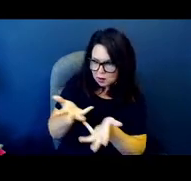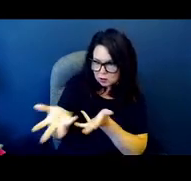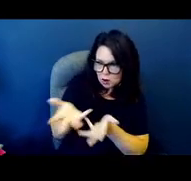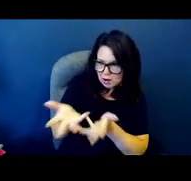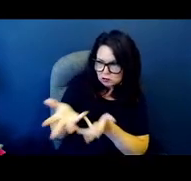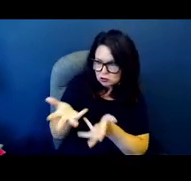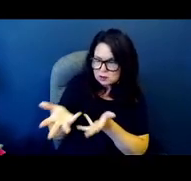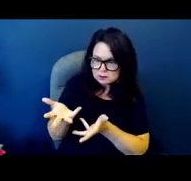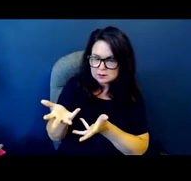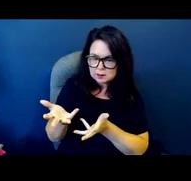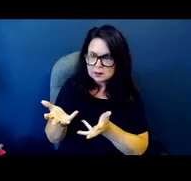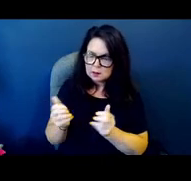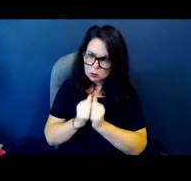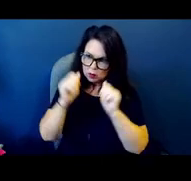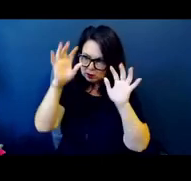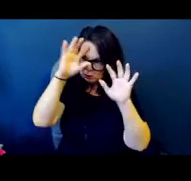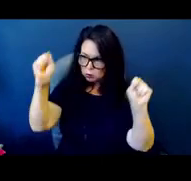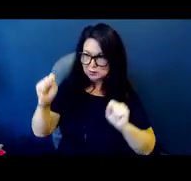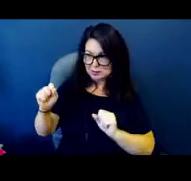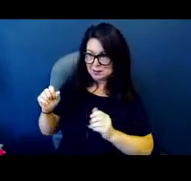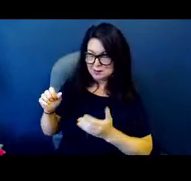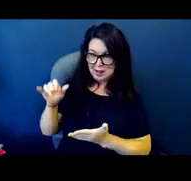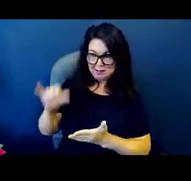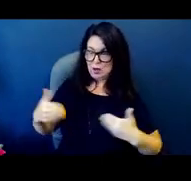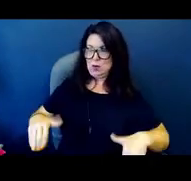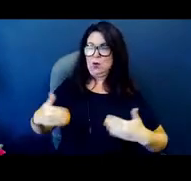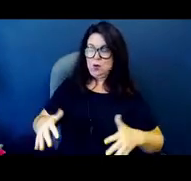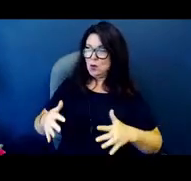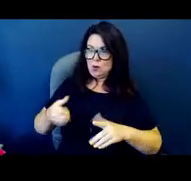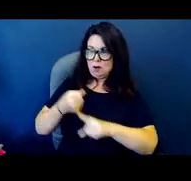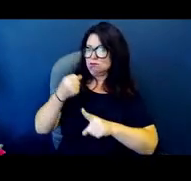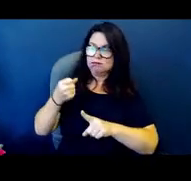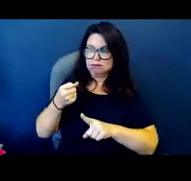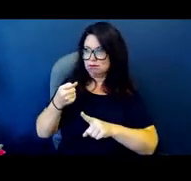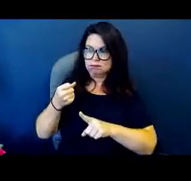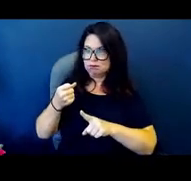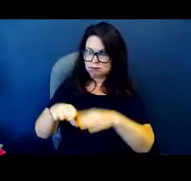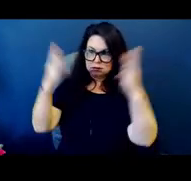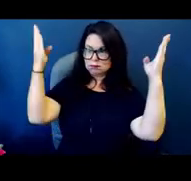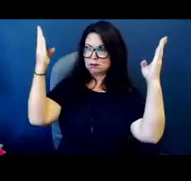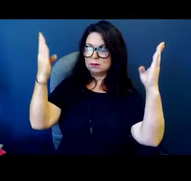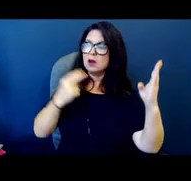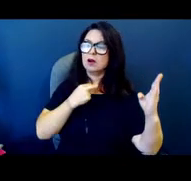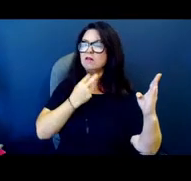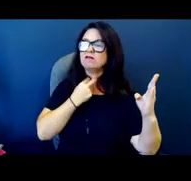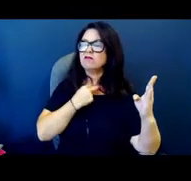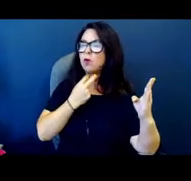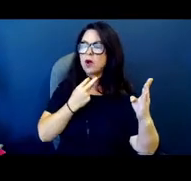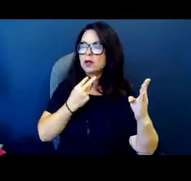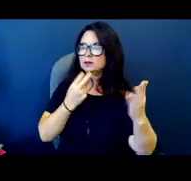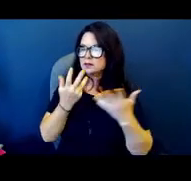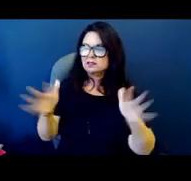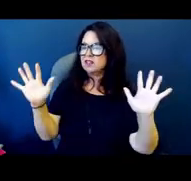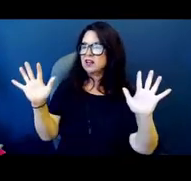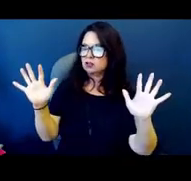moment, which really was the door opening for you to find your voice and to be an advocate. And do you want